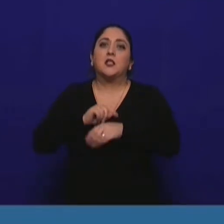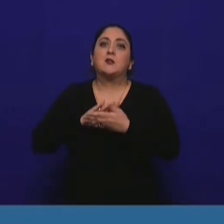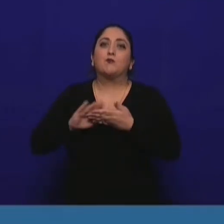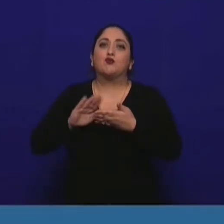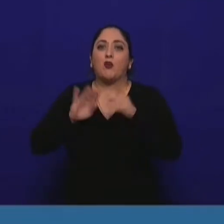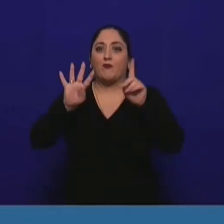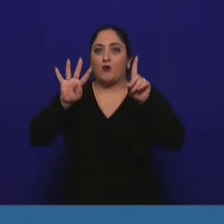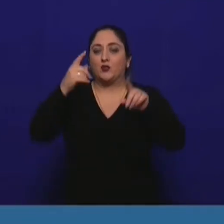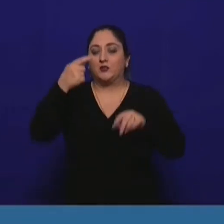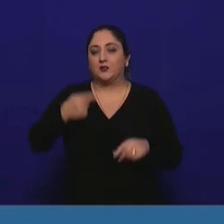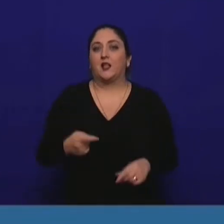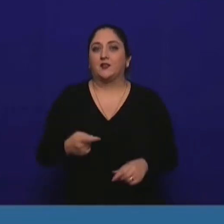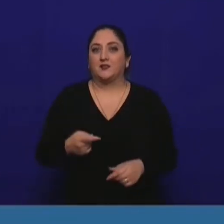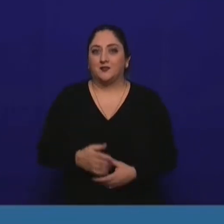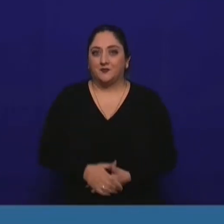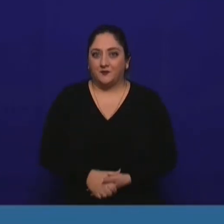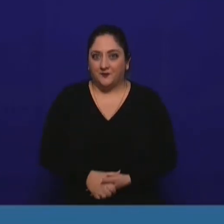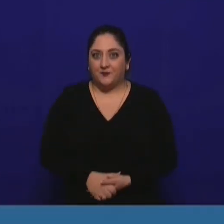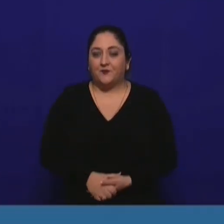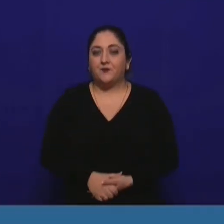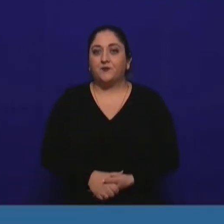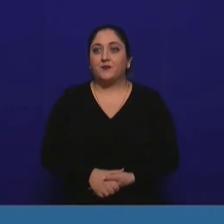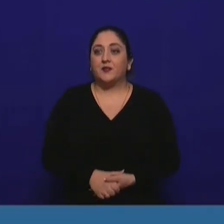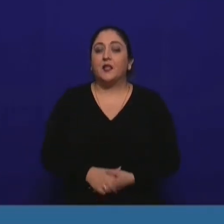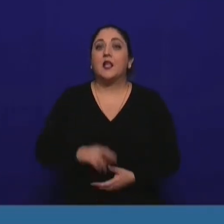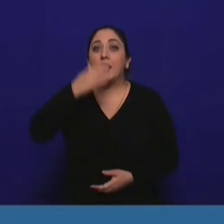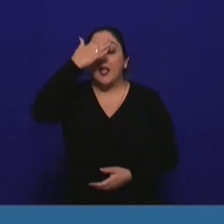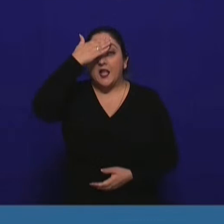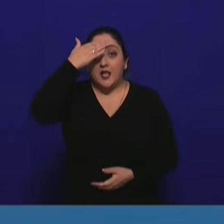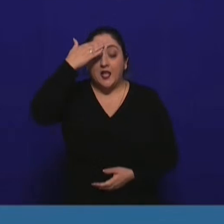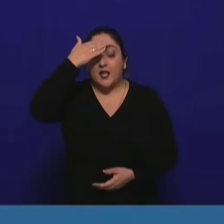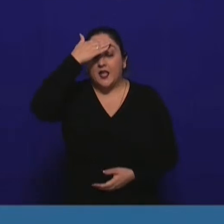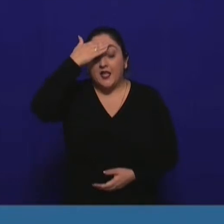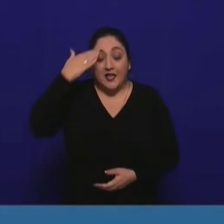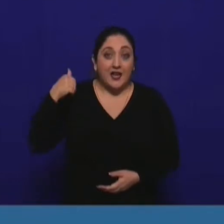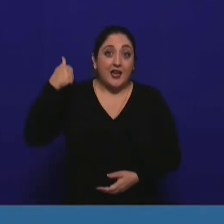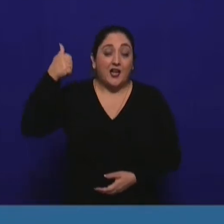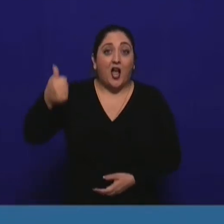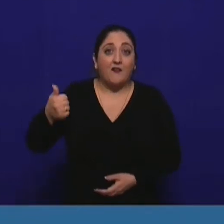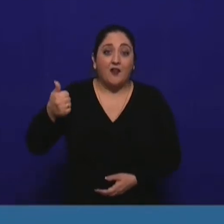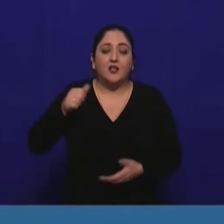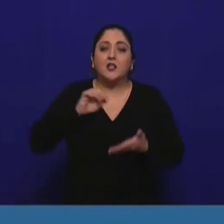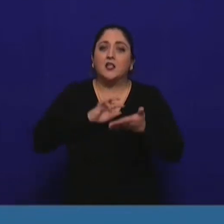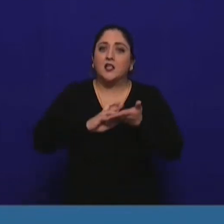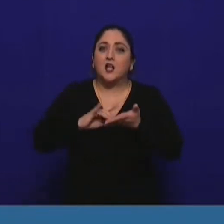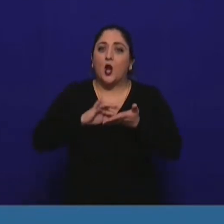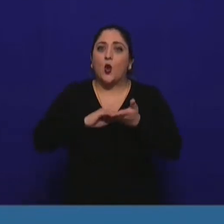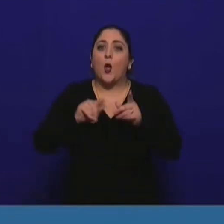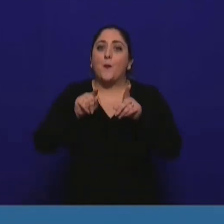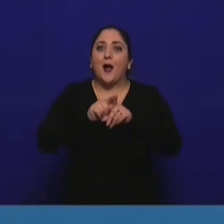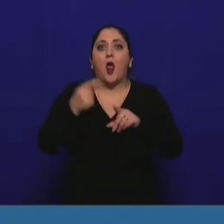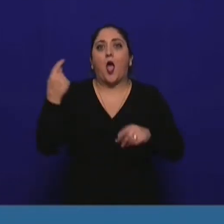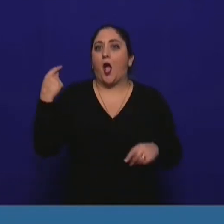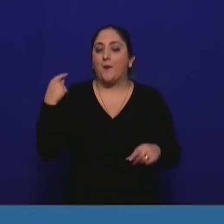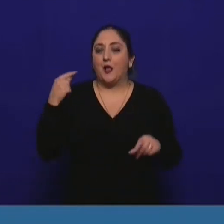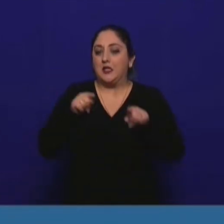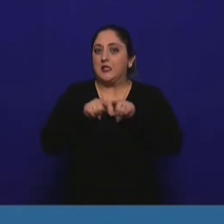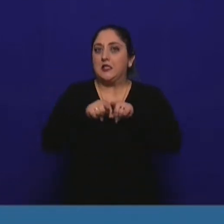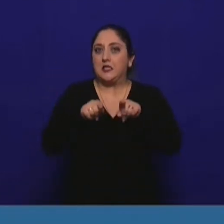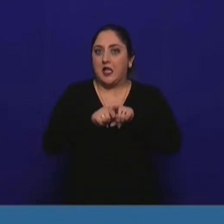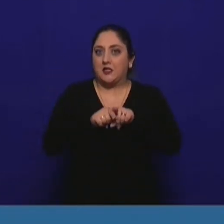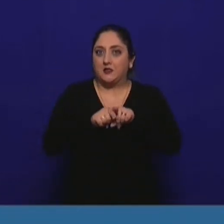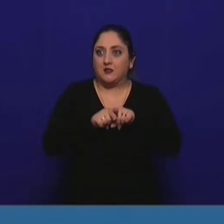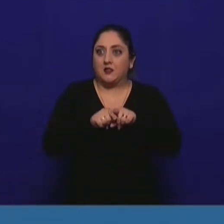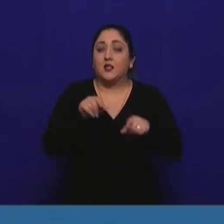li huwa pożittiv. U aħna il-każijiet ta' recoveries bqajna naħdmuhom kif konna qegħdin naħdmuhom qabel bħalma inti għandek il-persuni li